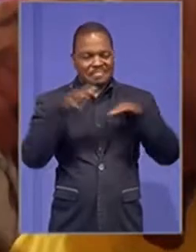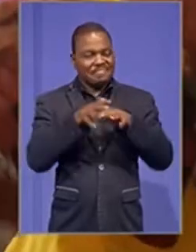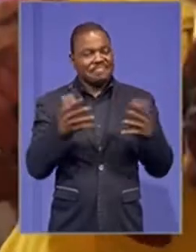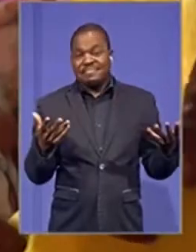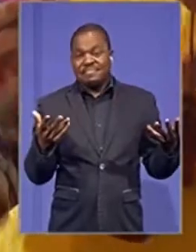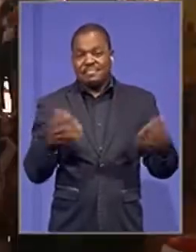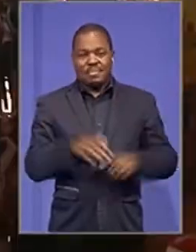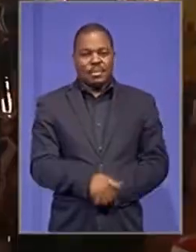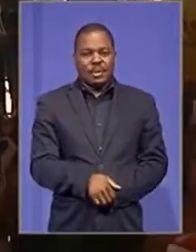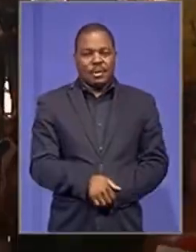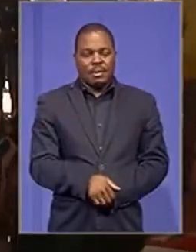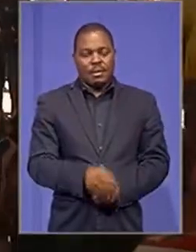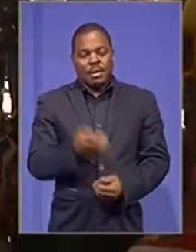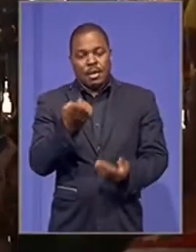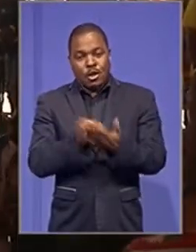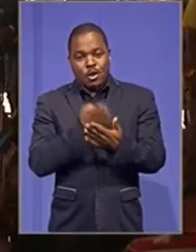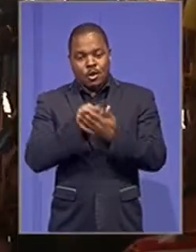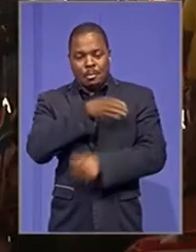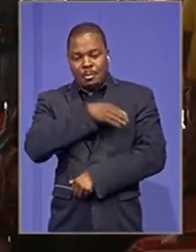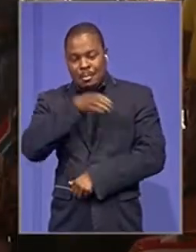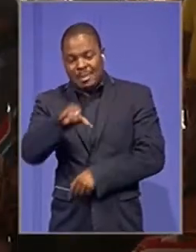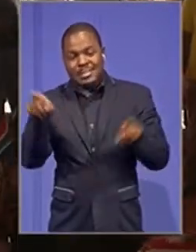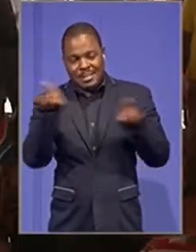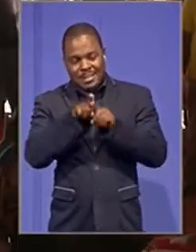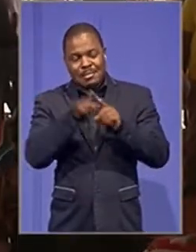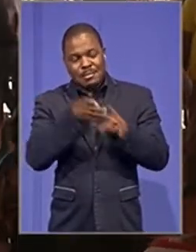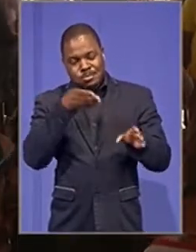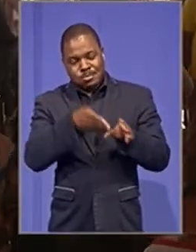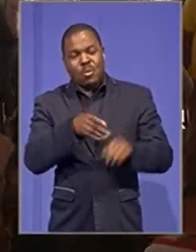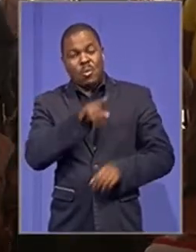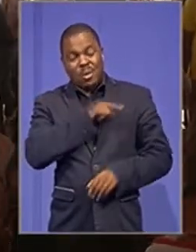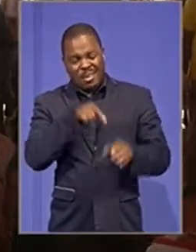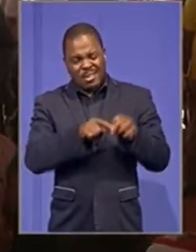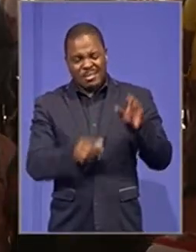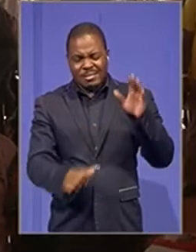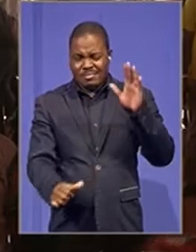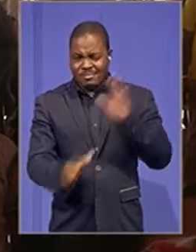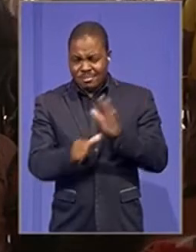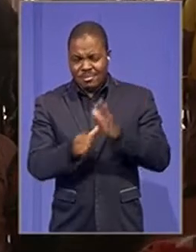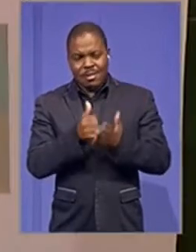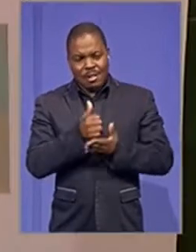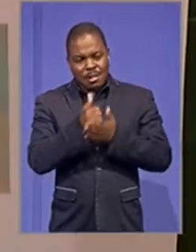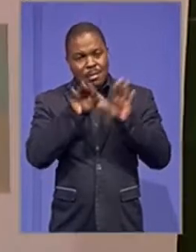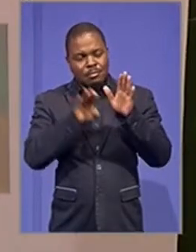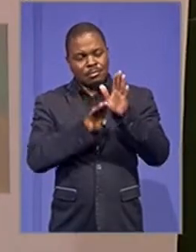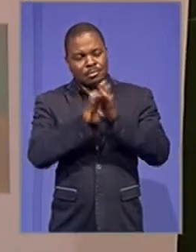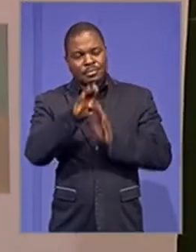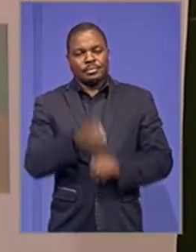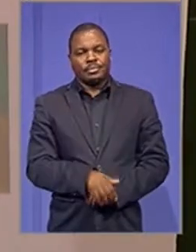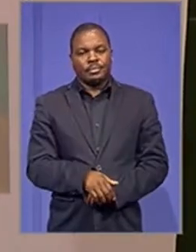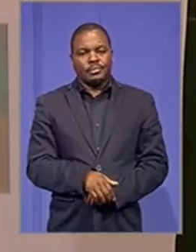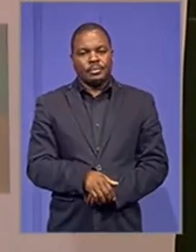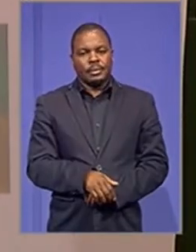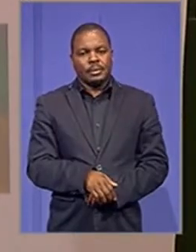yona matlafatsa ekonomi le yona ga e tlogelo ka ntle pialo ka kokwane bo hlokwa go se